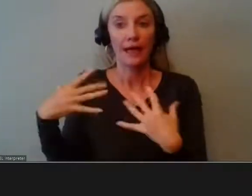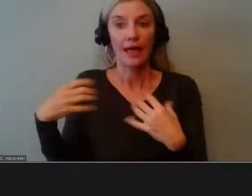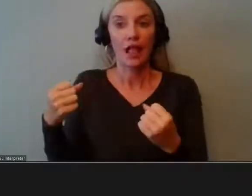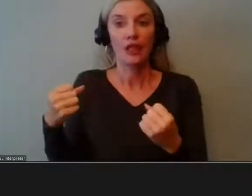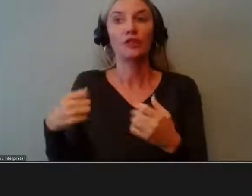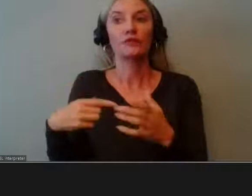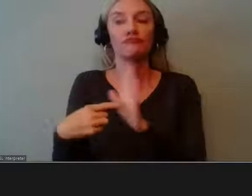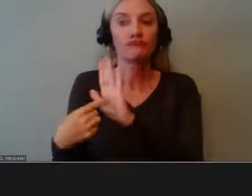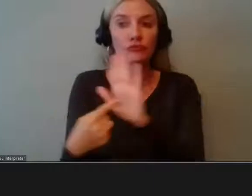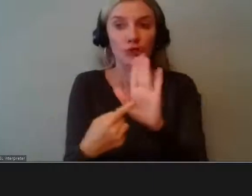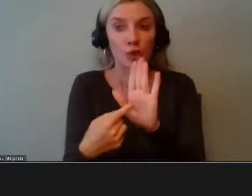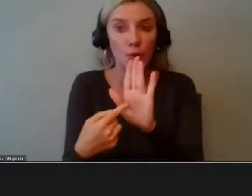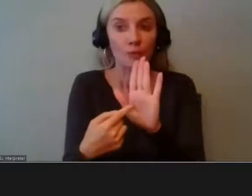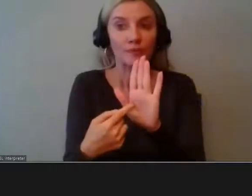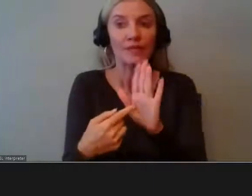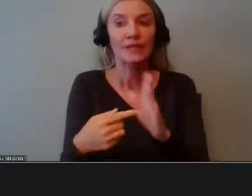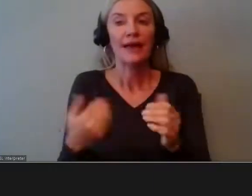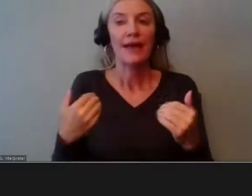complicating